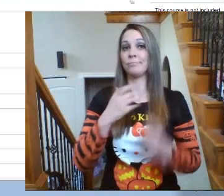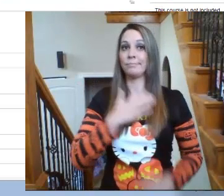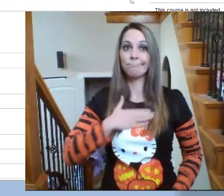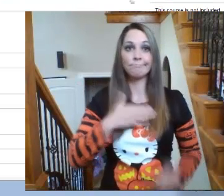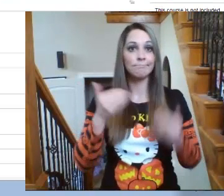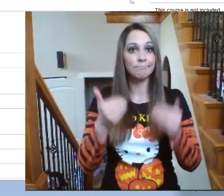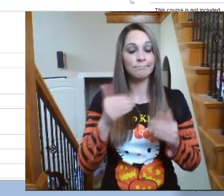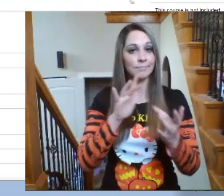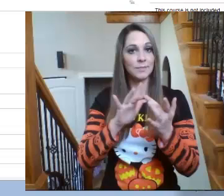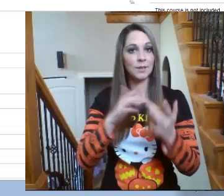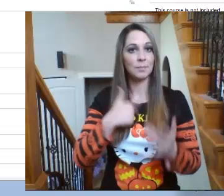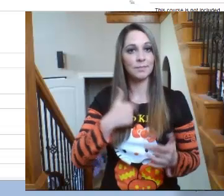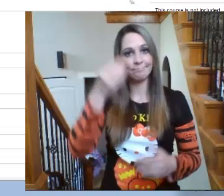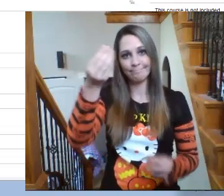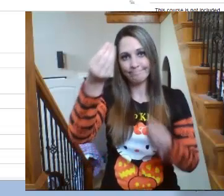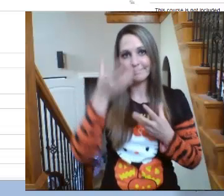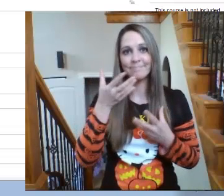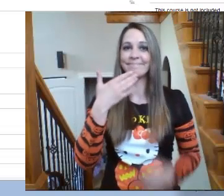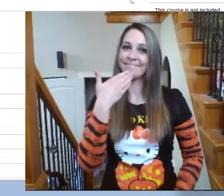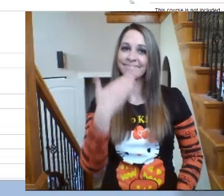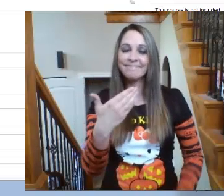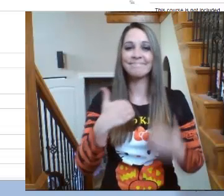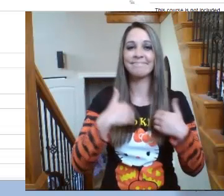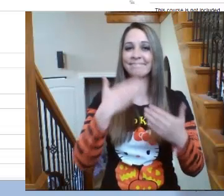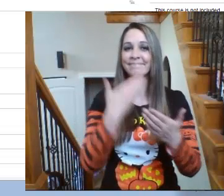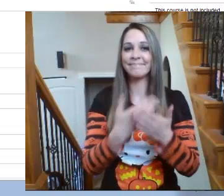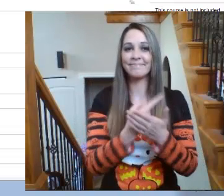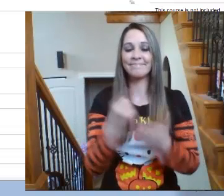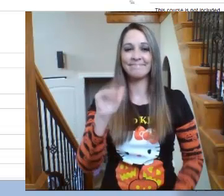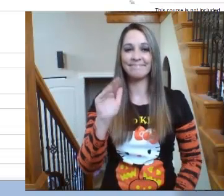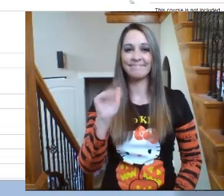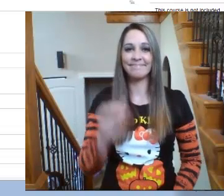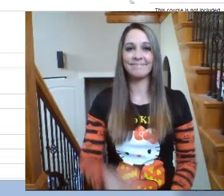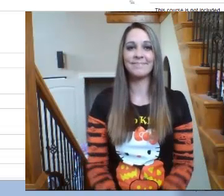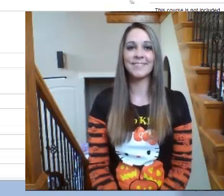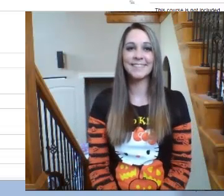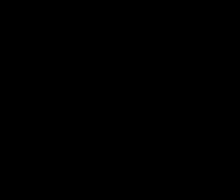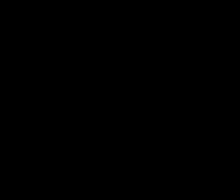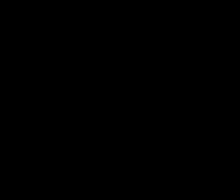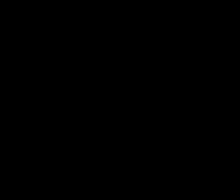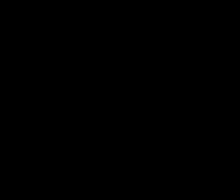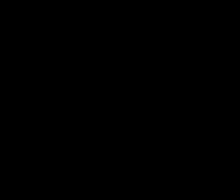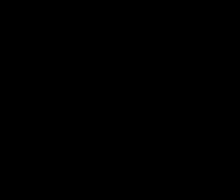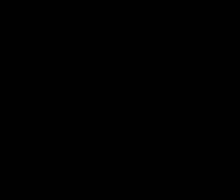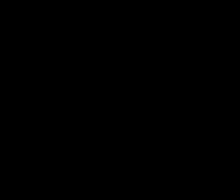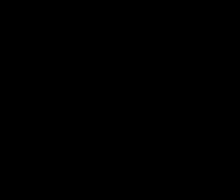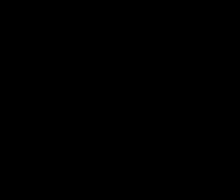11. If you have any questions, please go ahead and contact me. Let me know. Otherwise, have a good week, and I'll talk to you later. Bye.